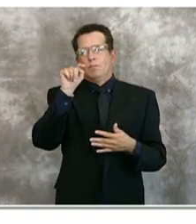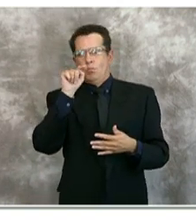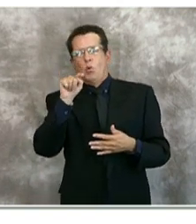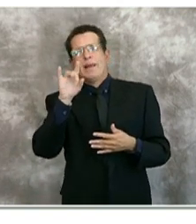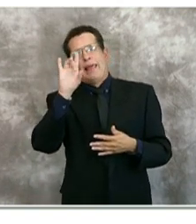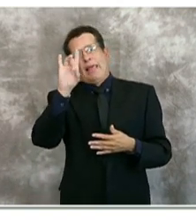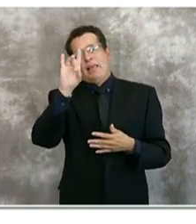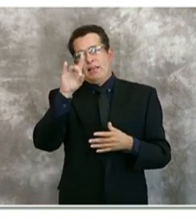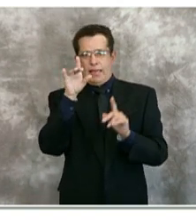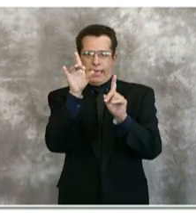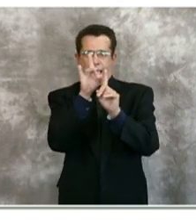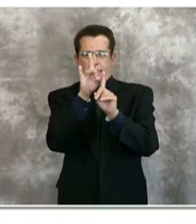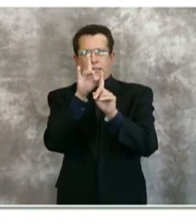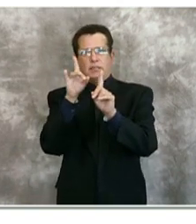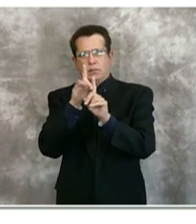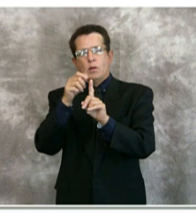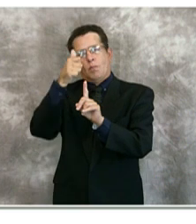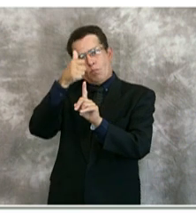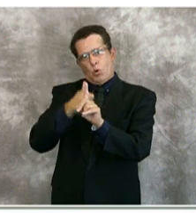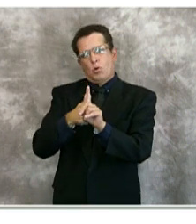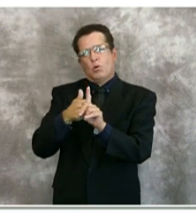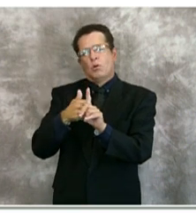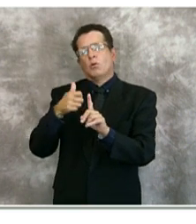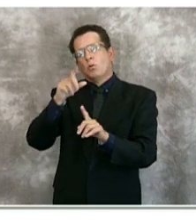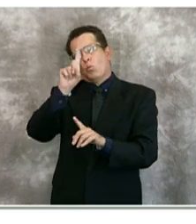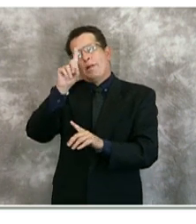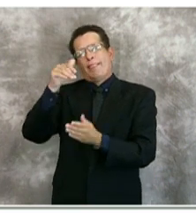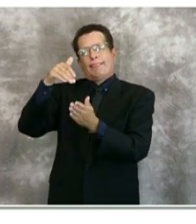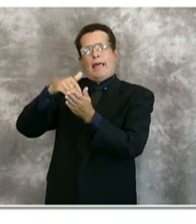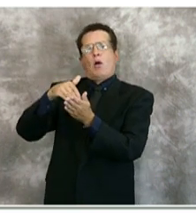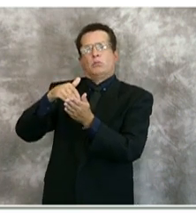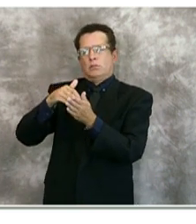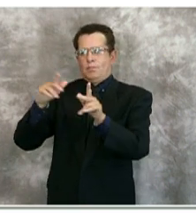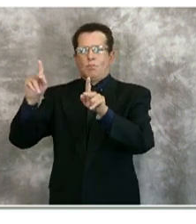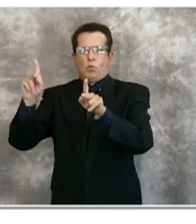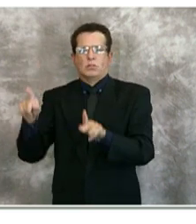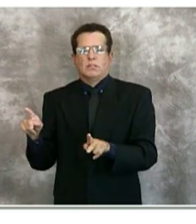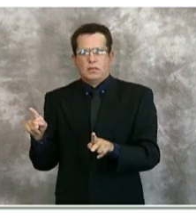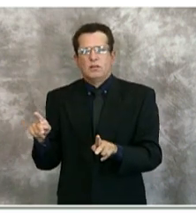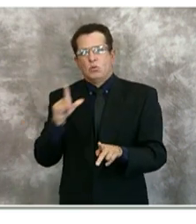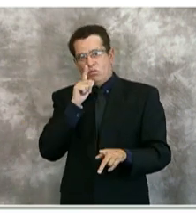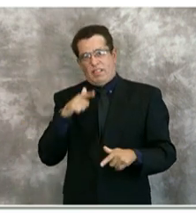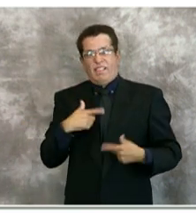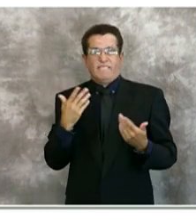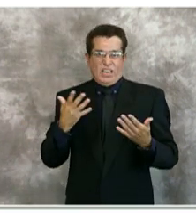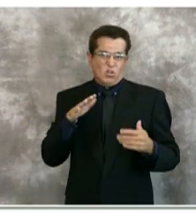154.8 cases per 1,000 population.